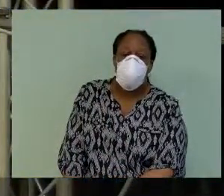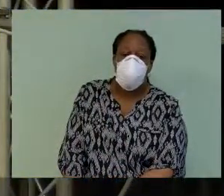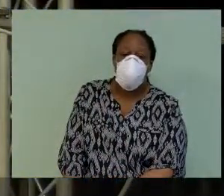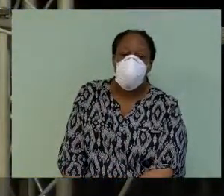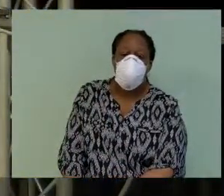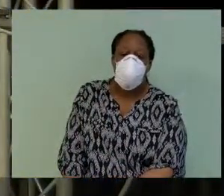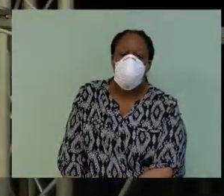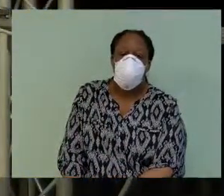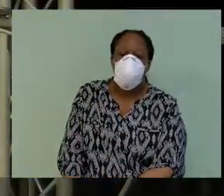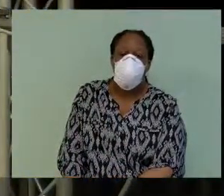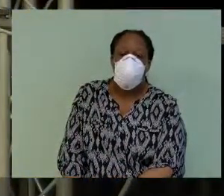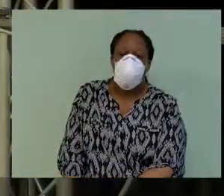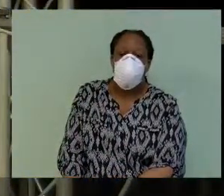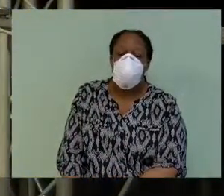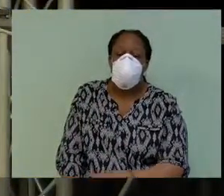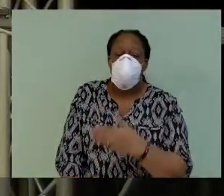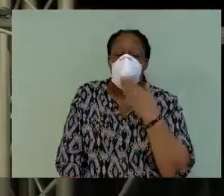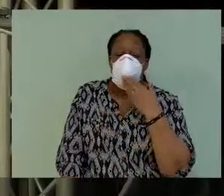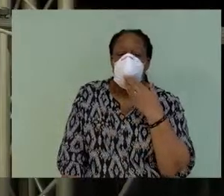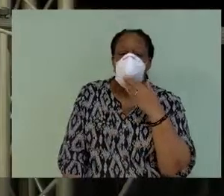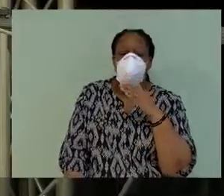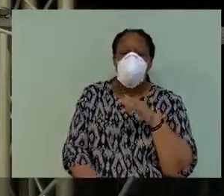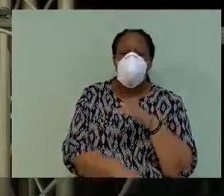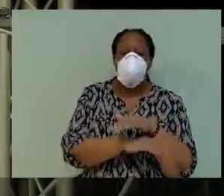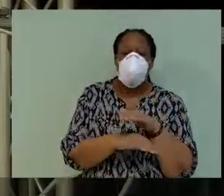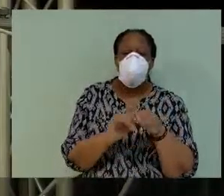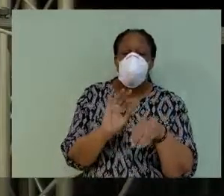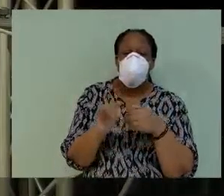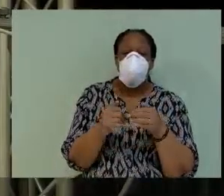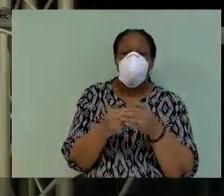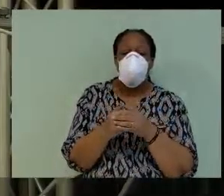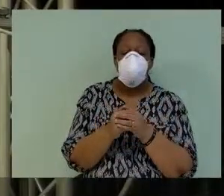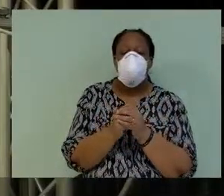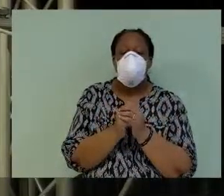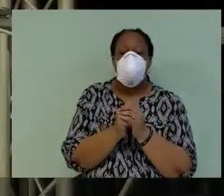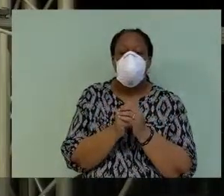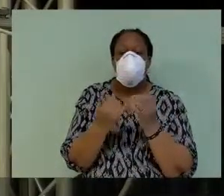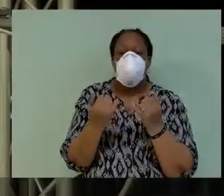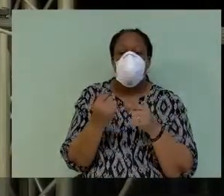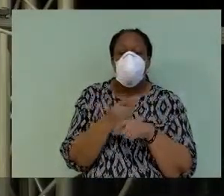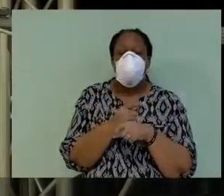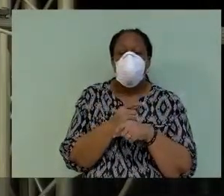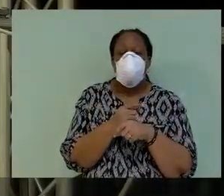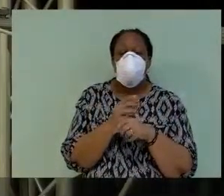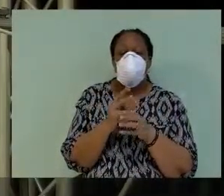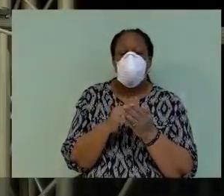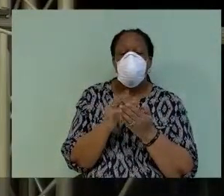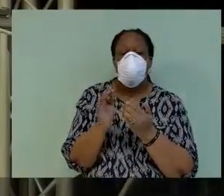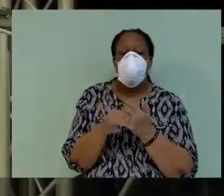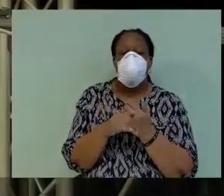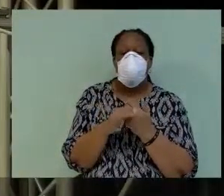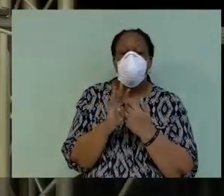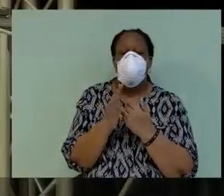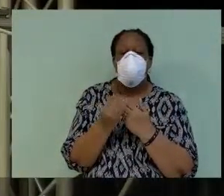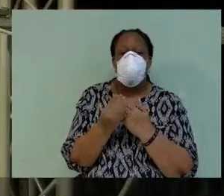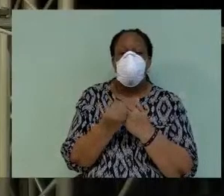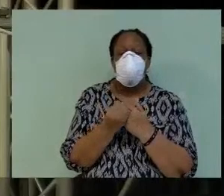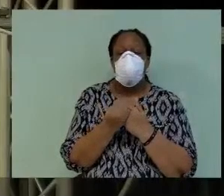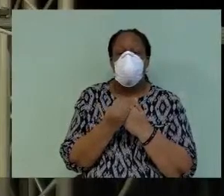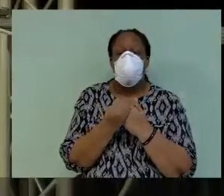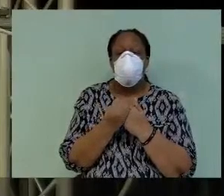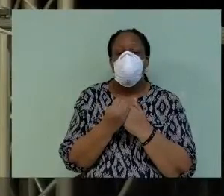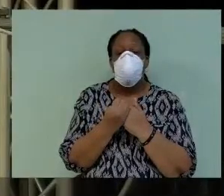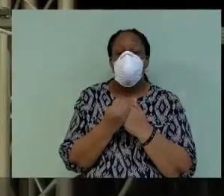Thank you, Mr. Williams, and a pleasant good evening to everyone. Today, May 14th, the World Health